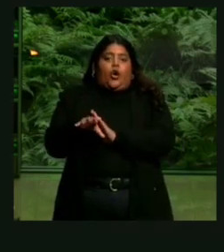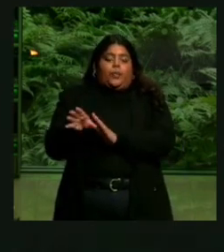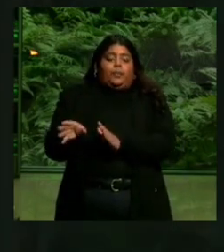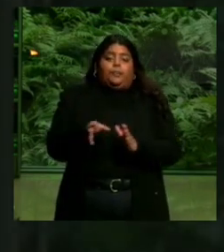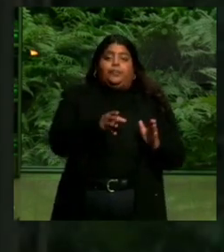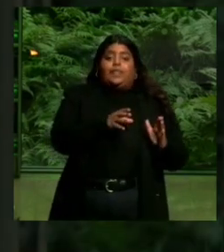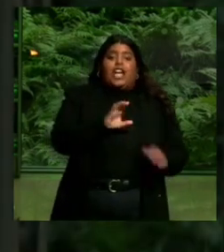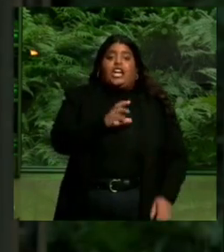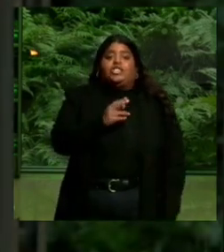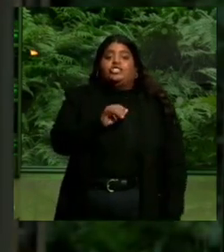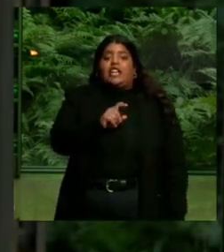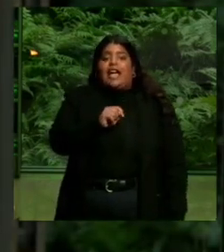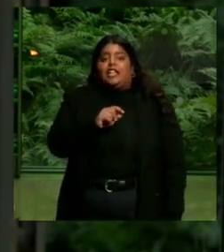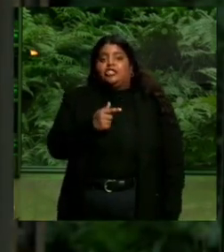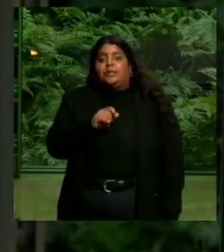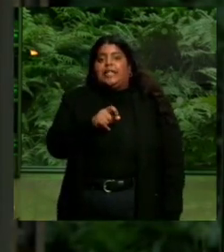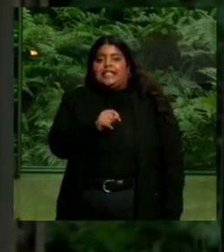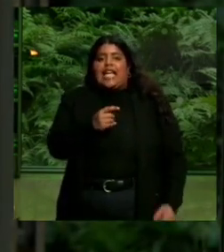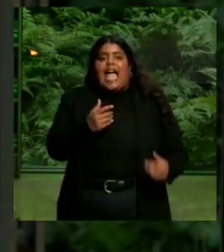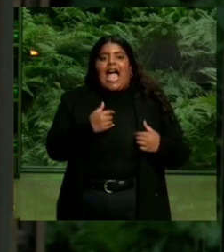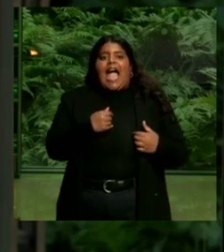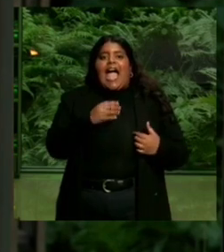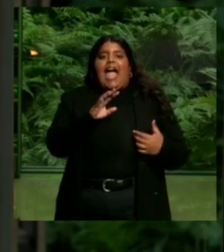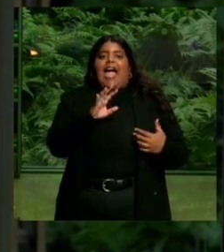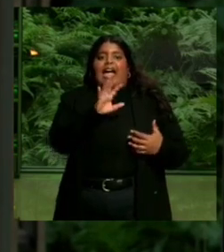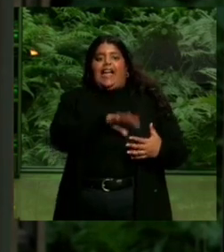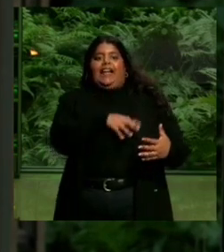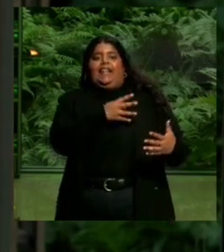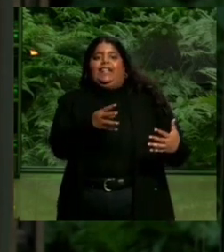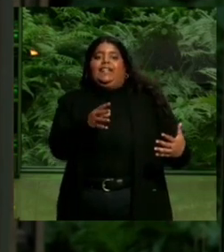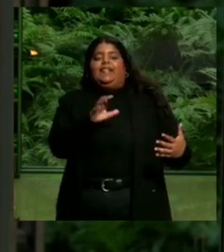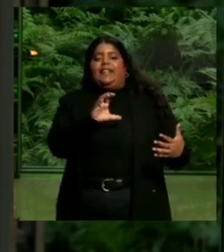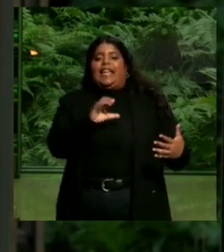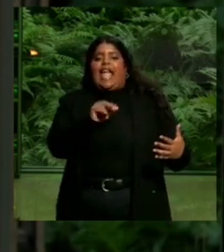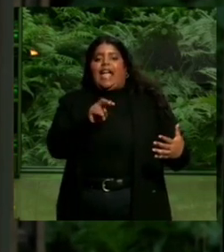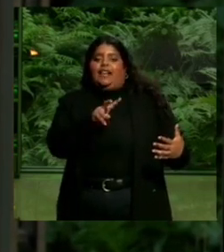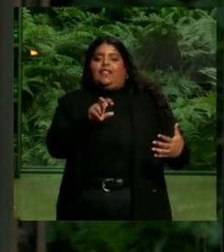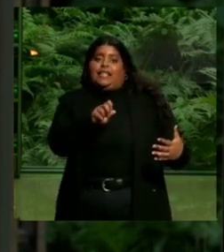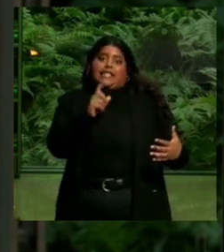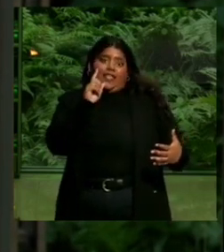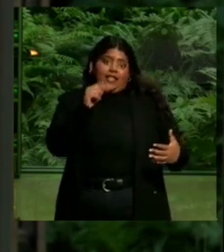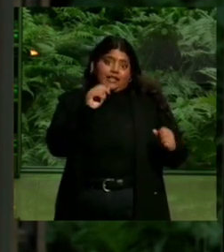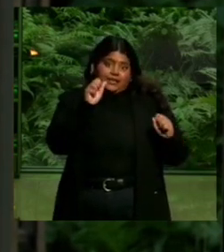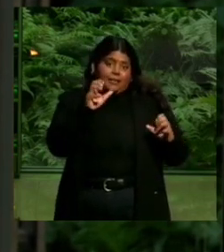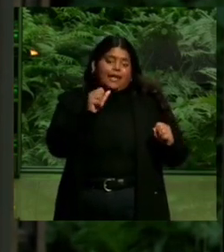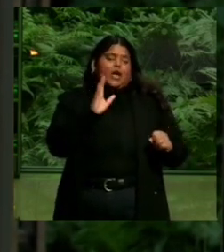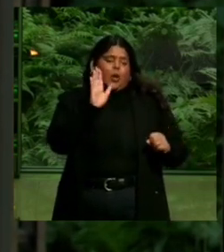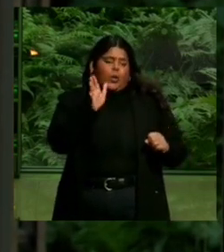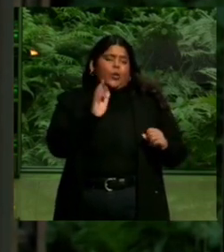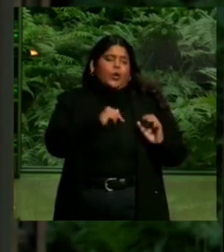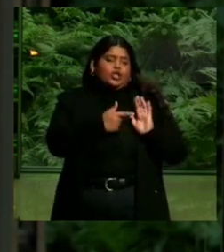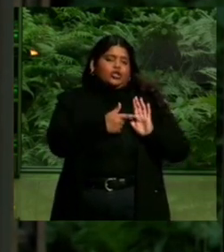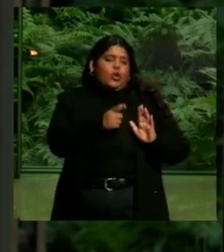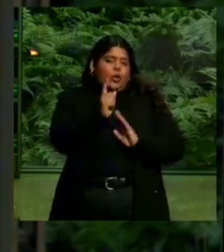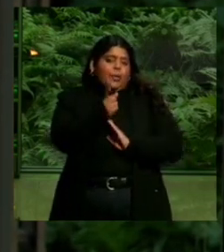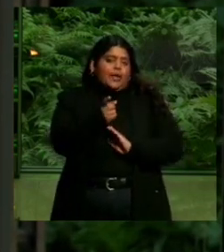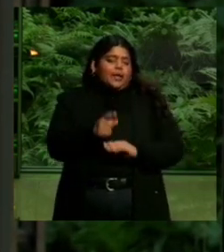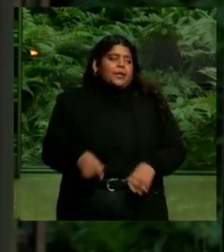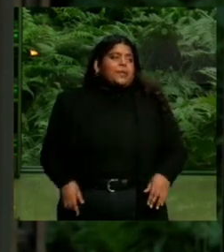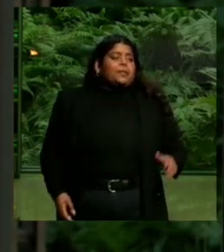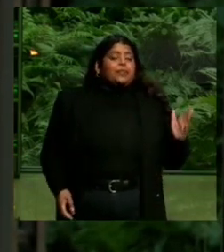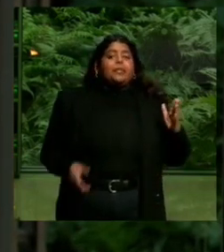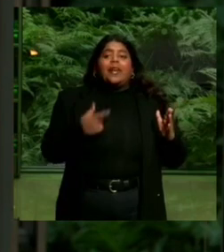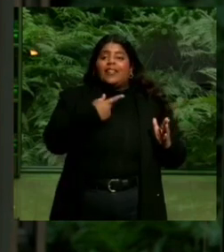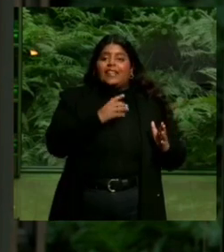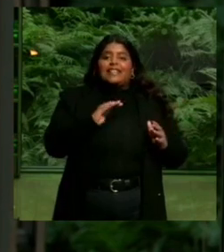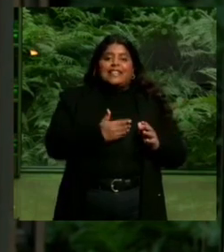something called Canvas, which I think is game-changing, and I'm going to show you guys that in a minute. But this is the pace that we're going